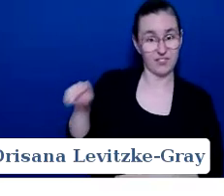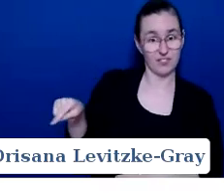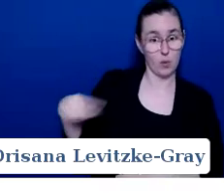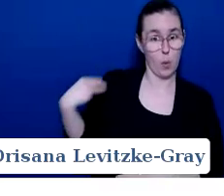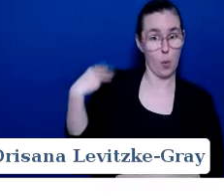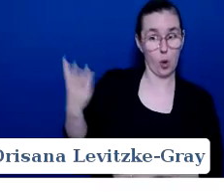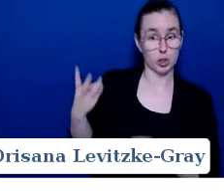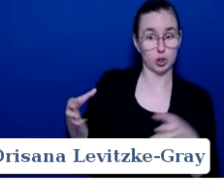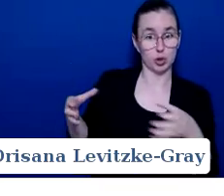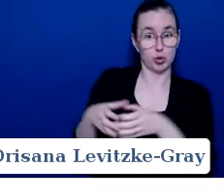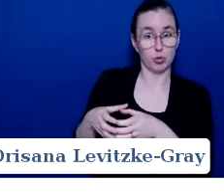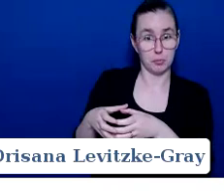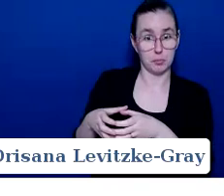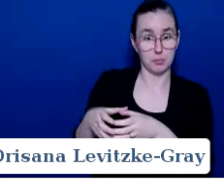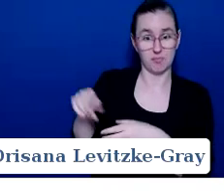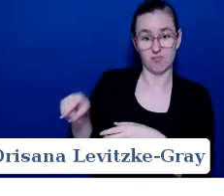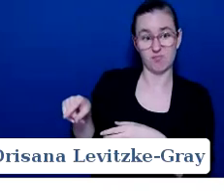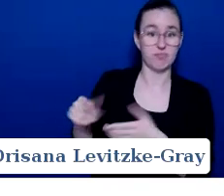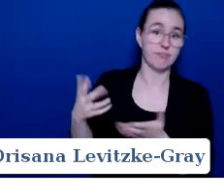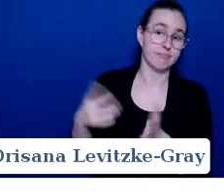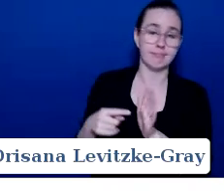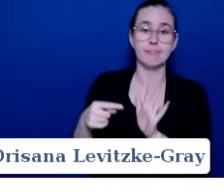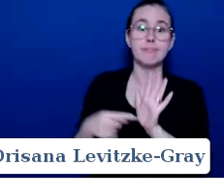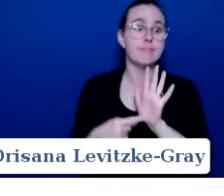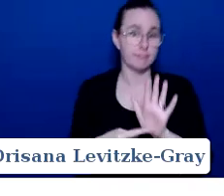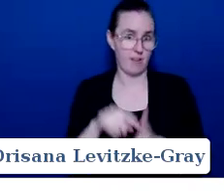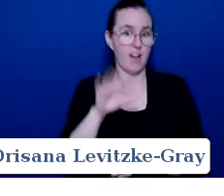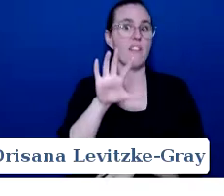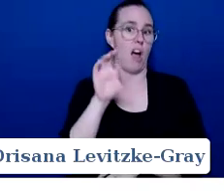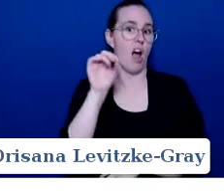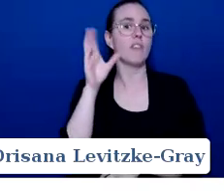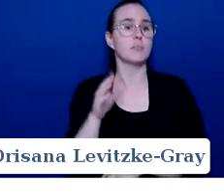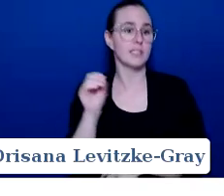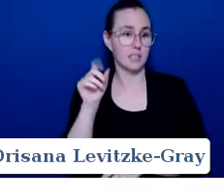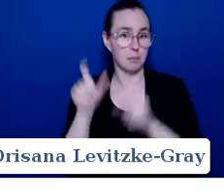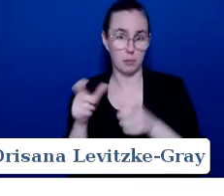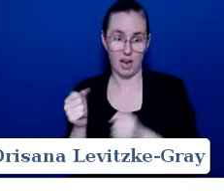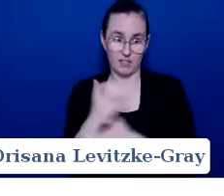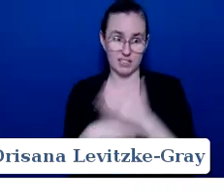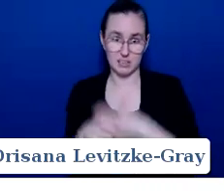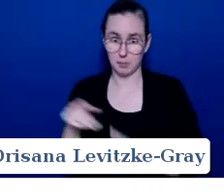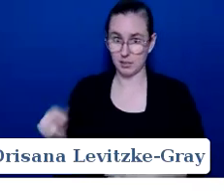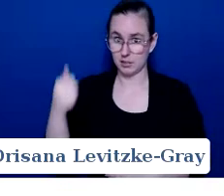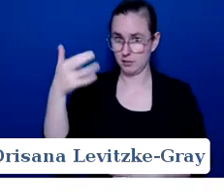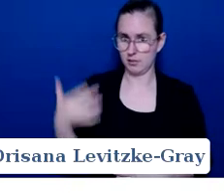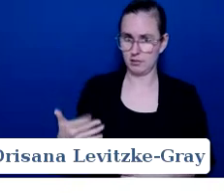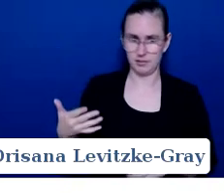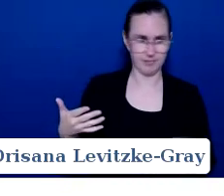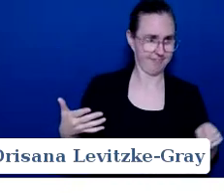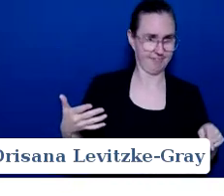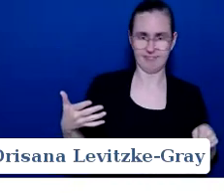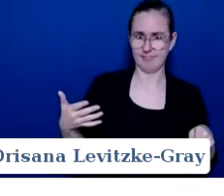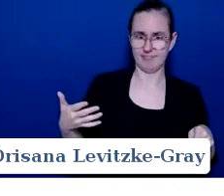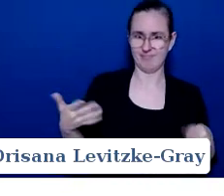of person with severe disability, we will never find this 5% of population inside